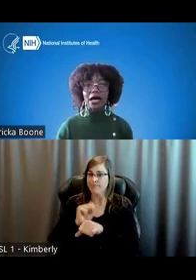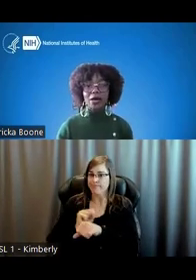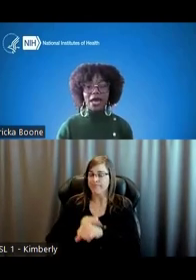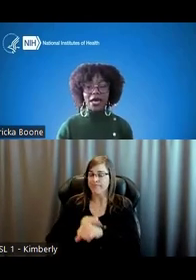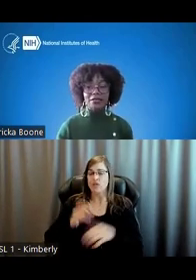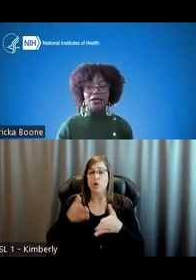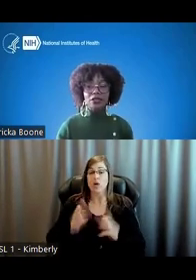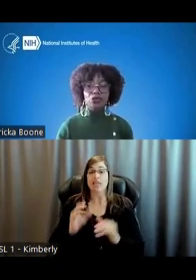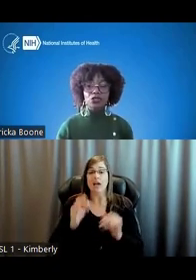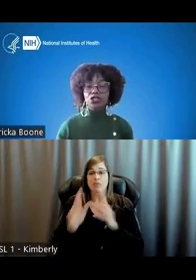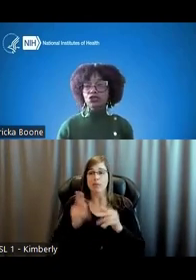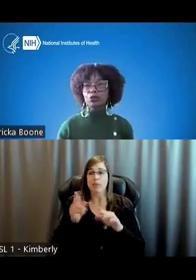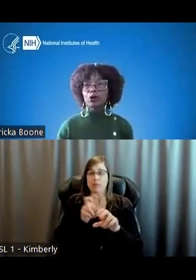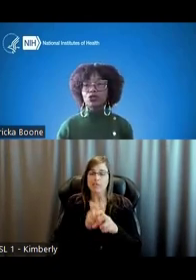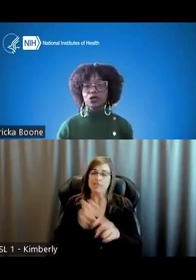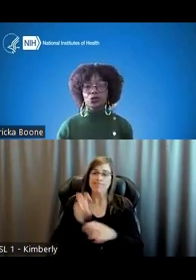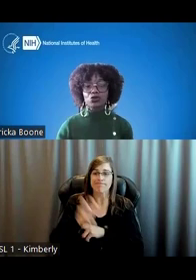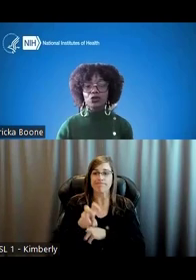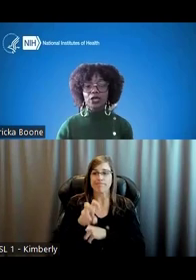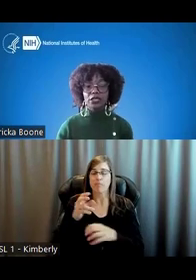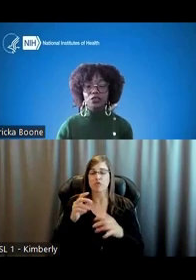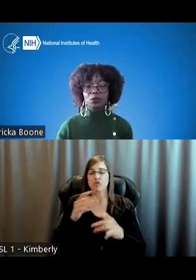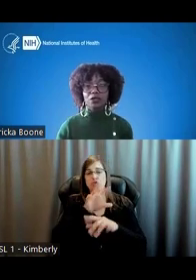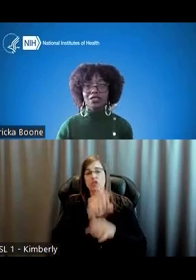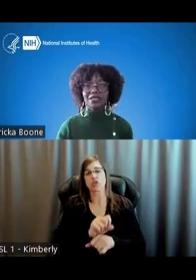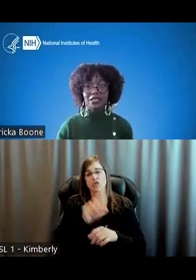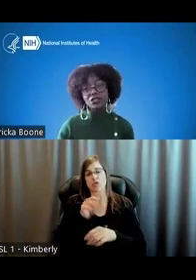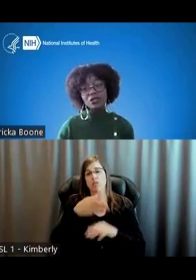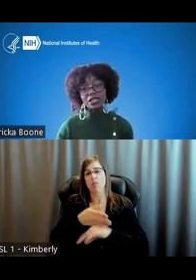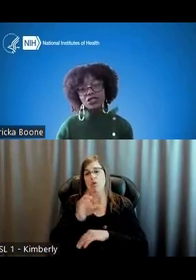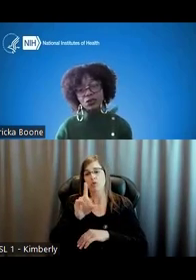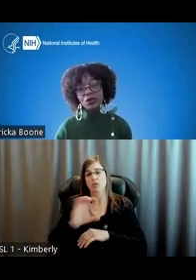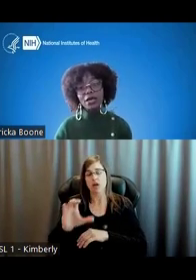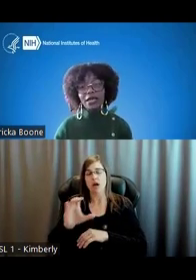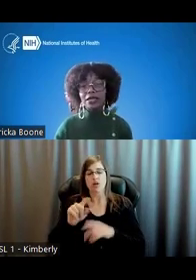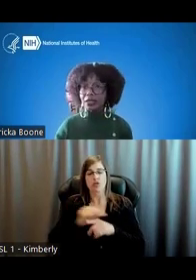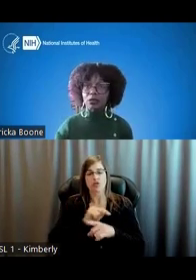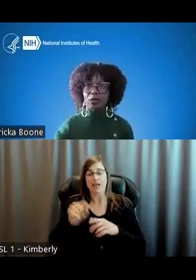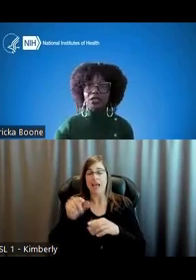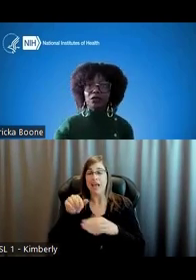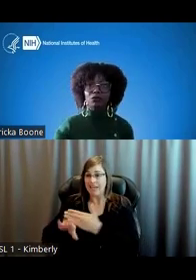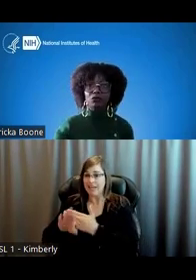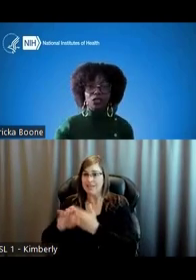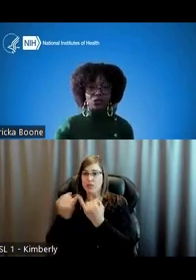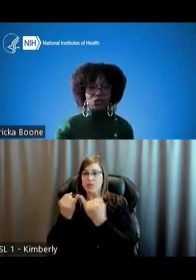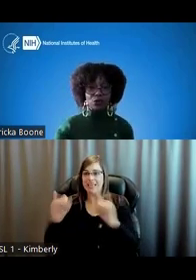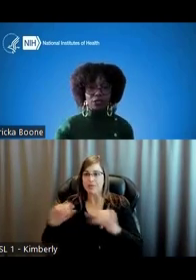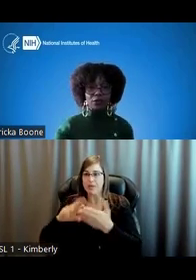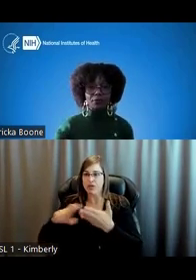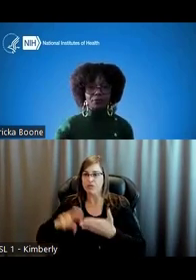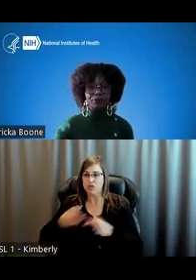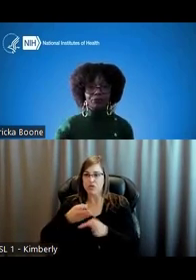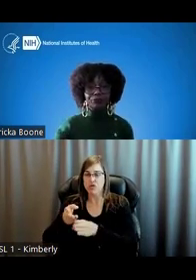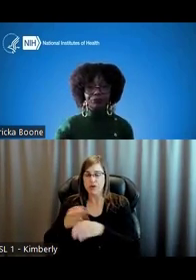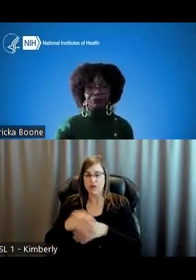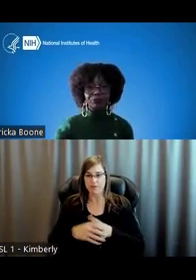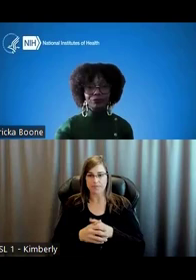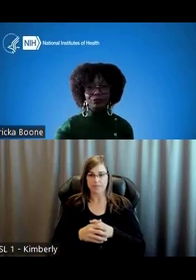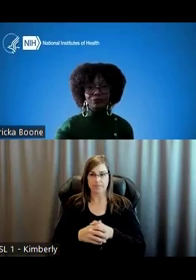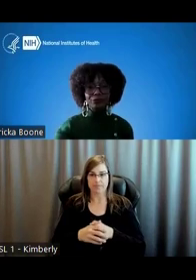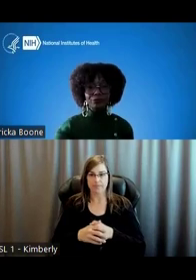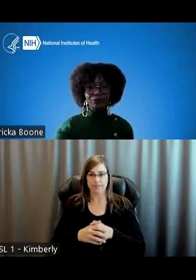to bypass the traditional postdoctoral training experience and enter into an independent research career.